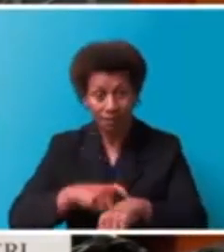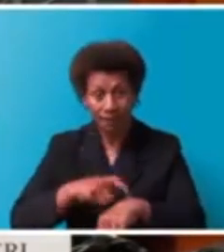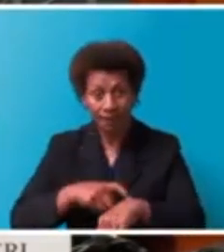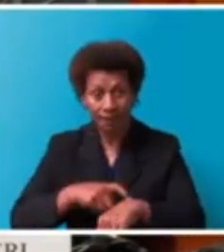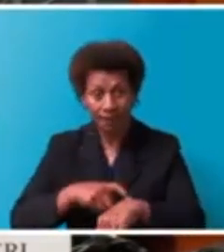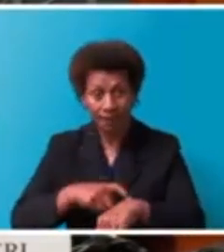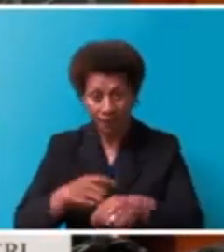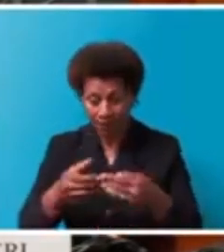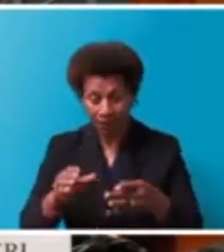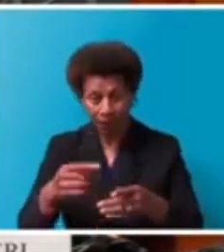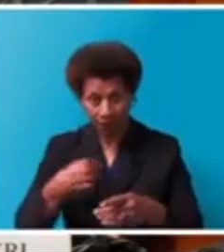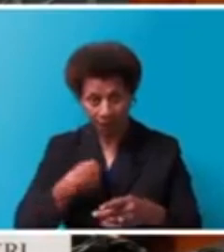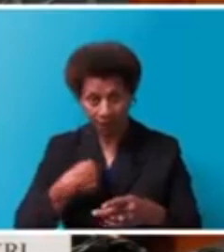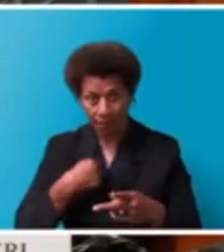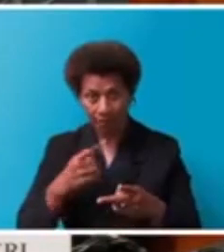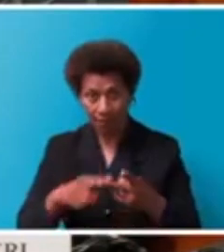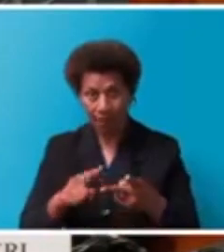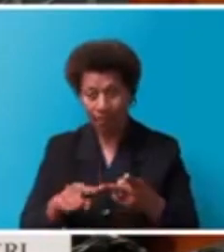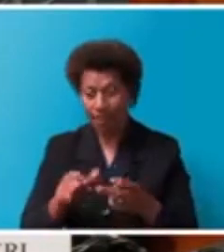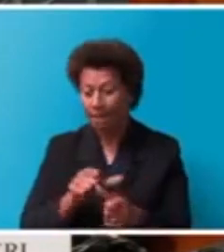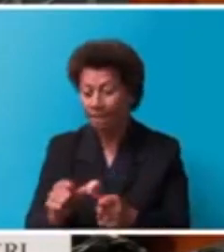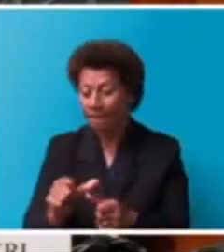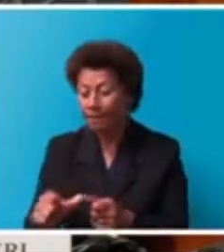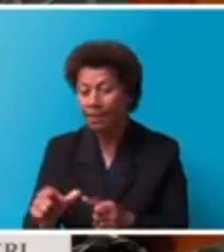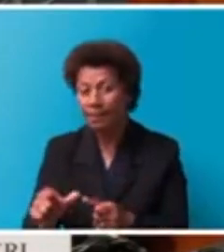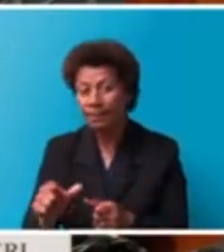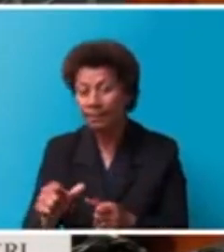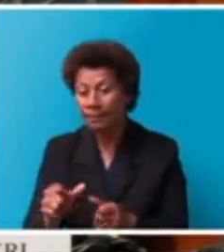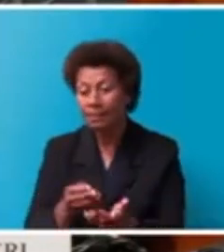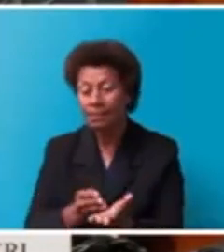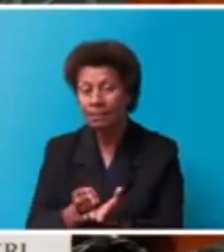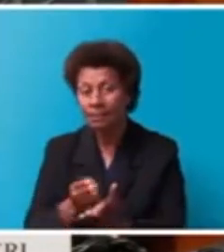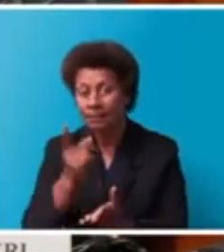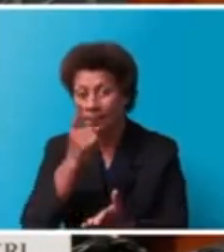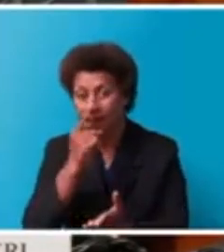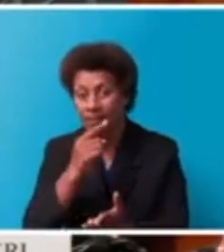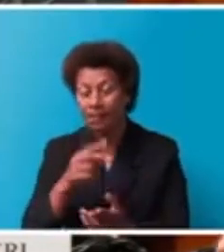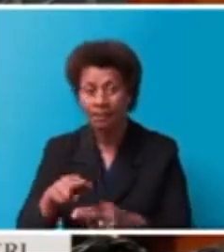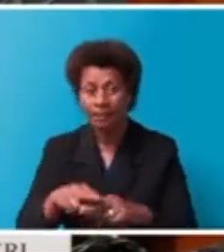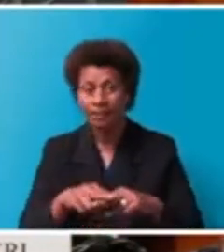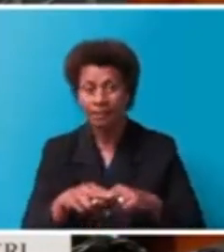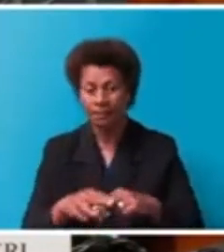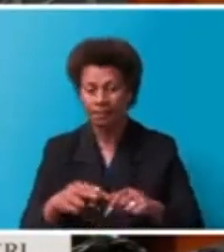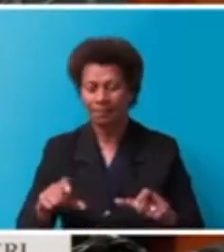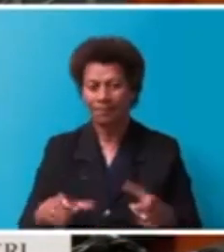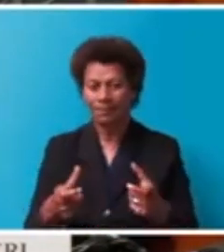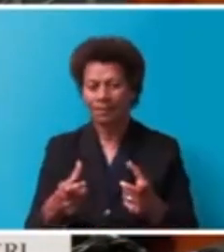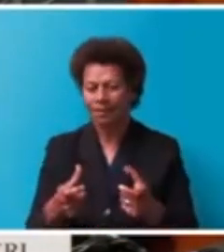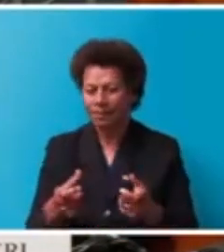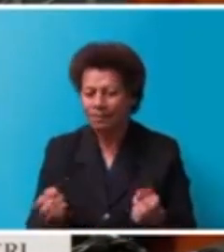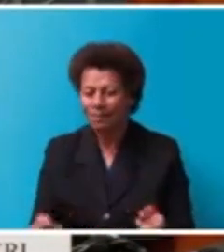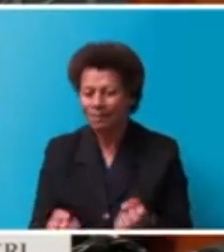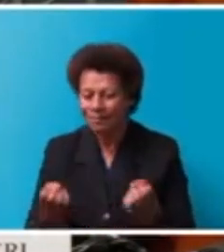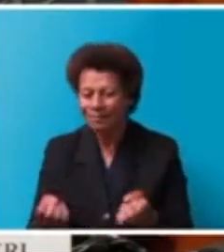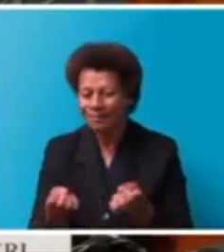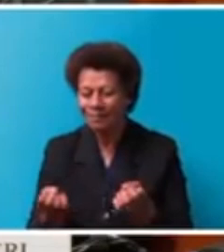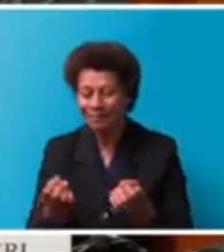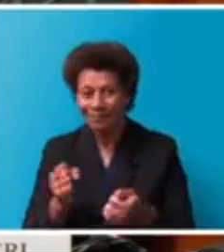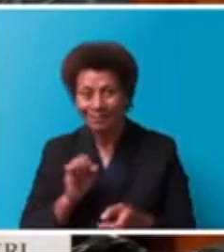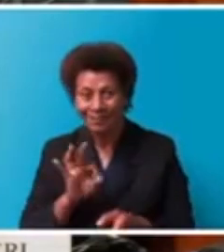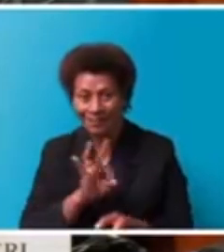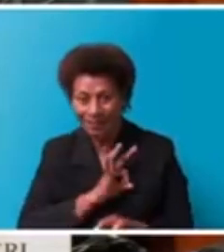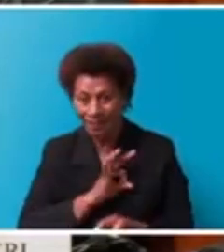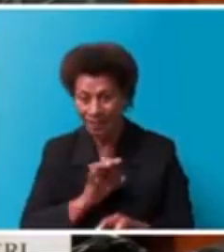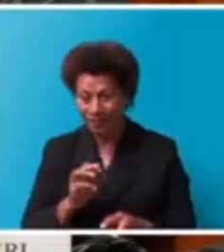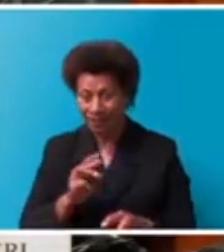me, to better serve our customers, stakeholders, and Fiji. I have challenged my staff in my ministerial statement this